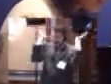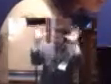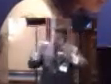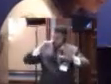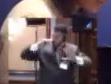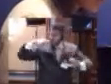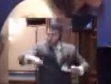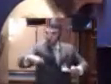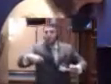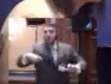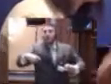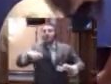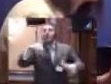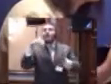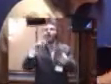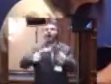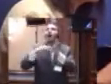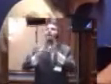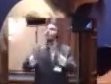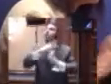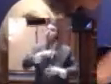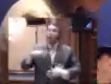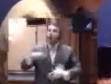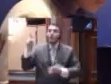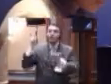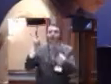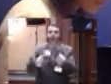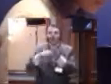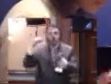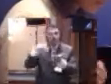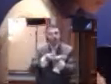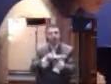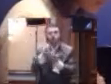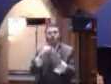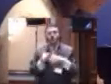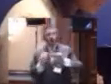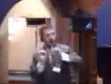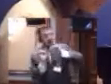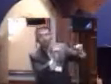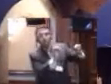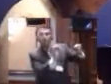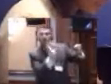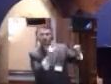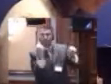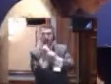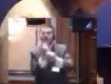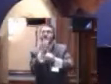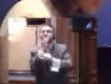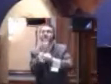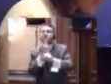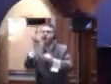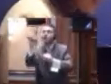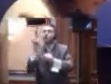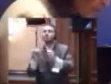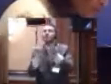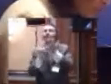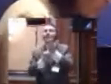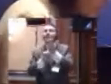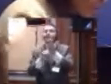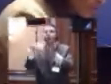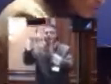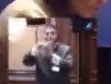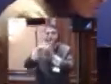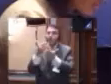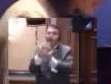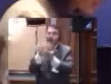these particular violations. And again, this is something that has been dealt with earlier.